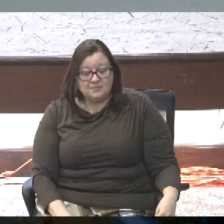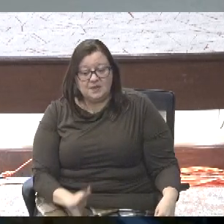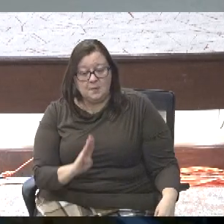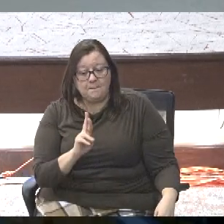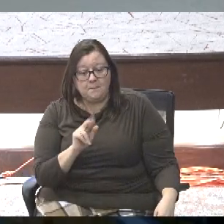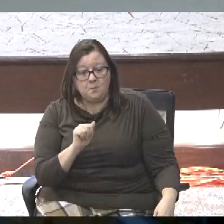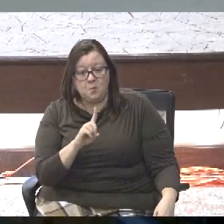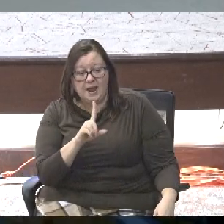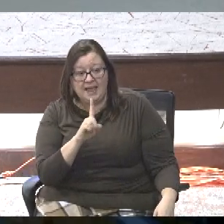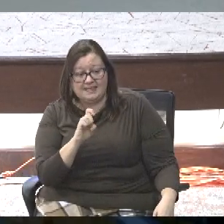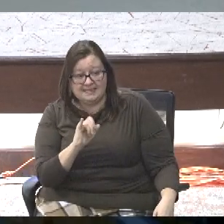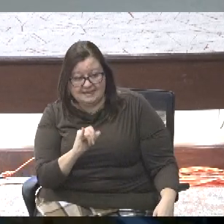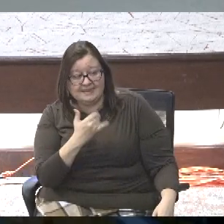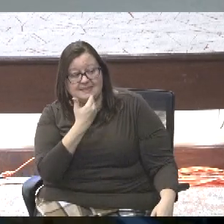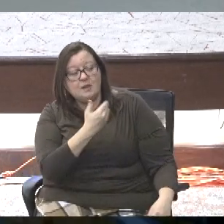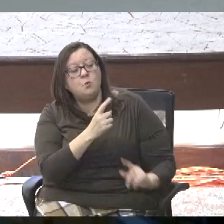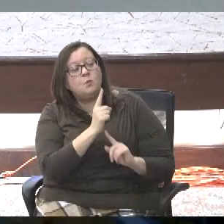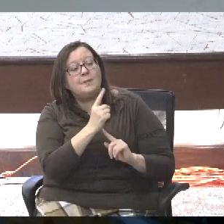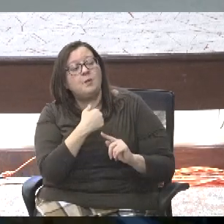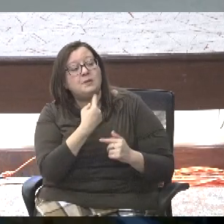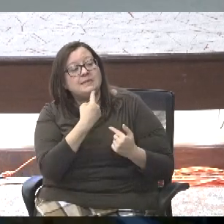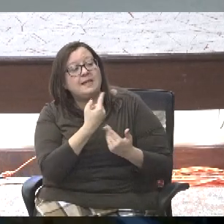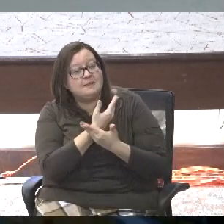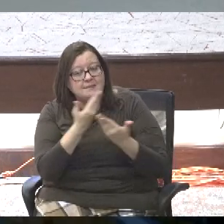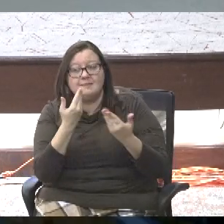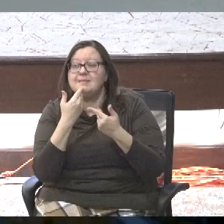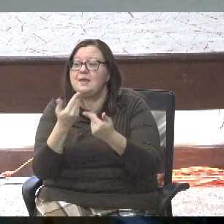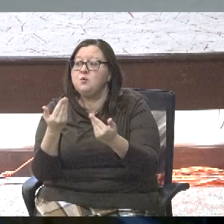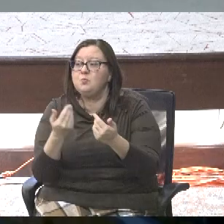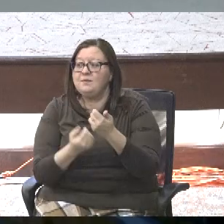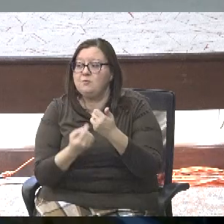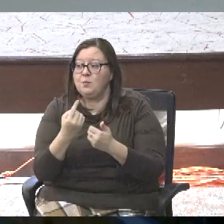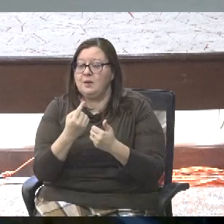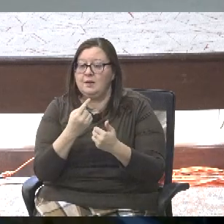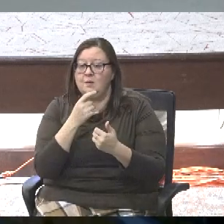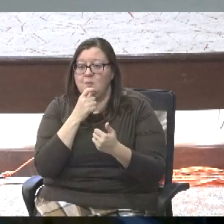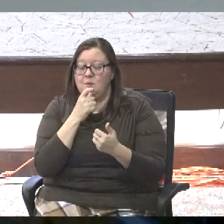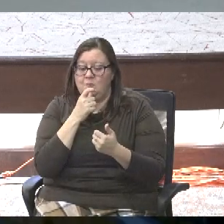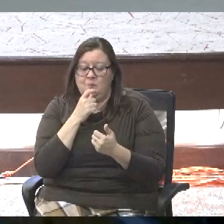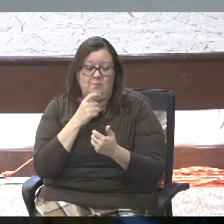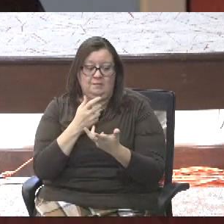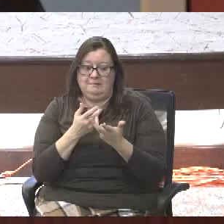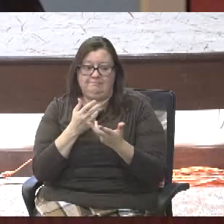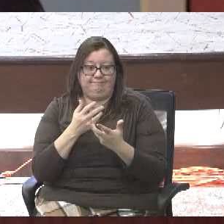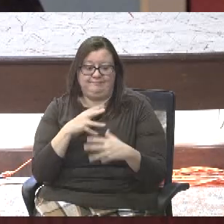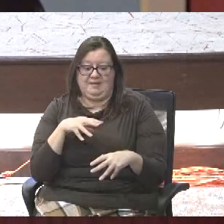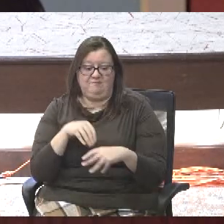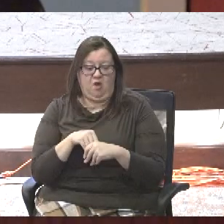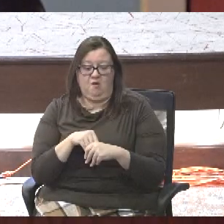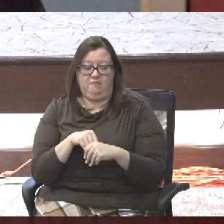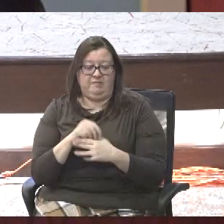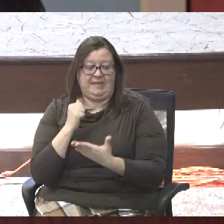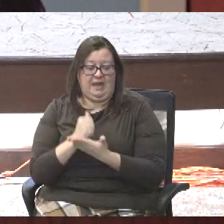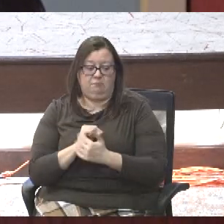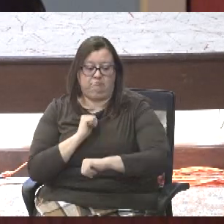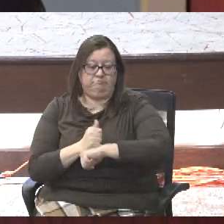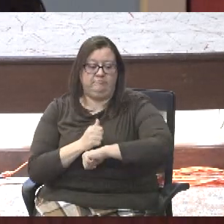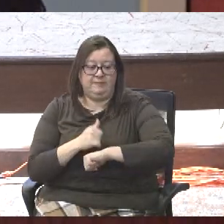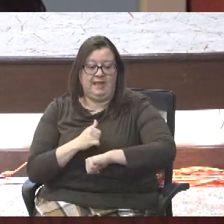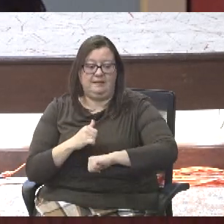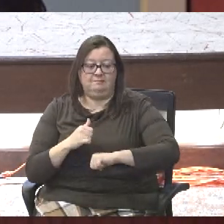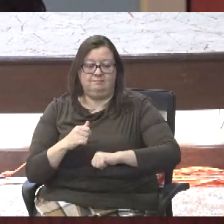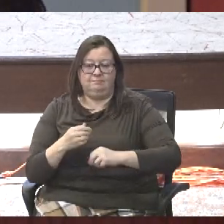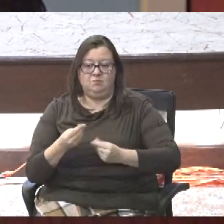Bradley, and I just wanted to take a minute to say thank you to everybody who had some sort of action in